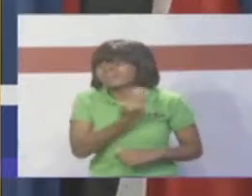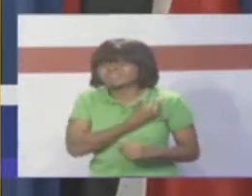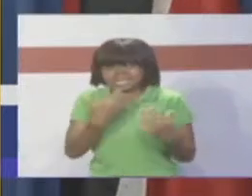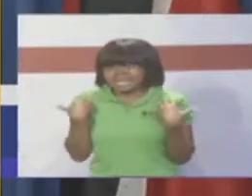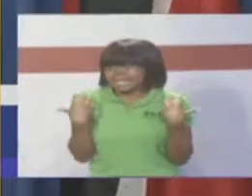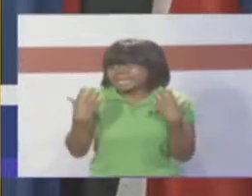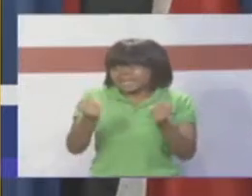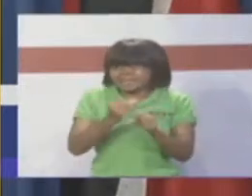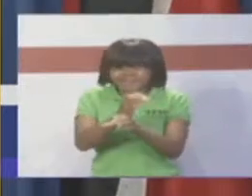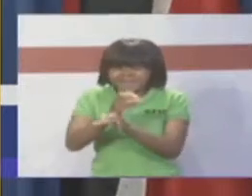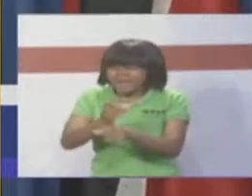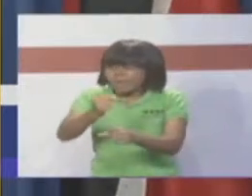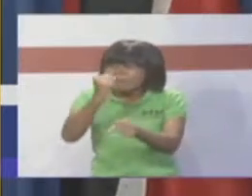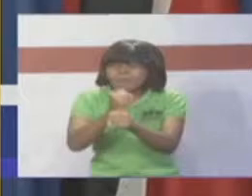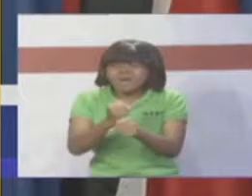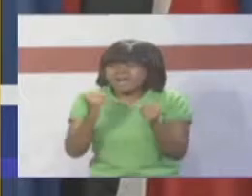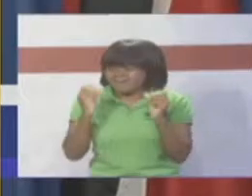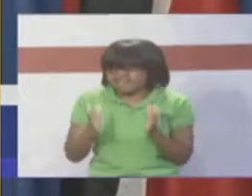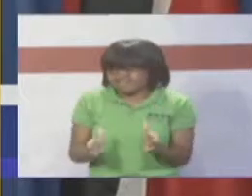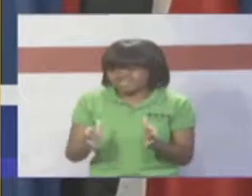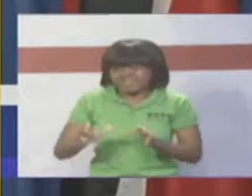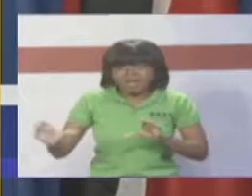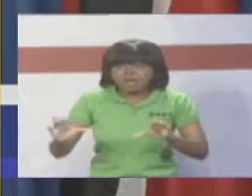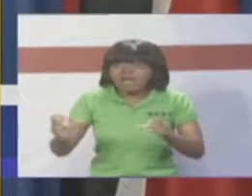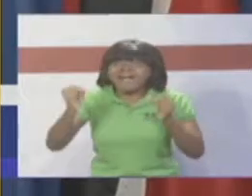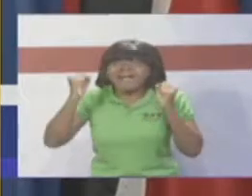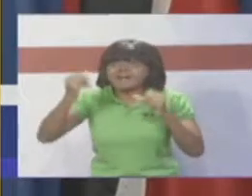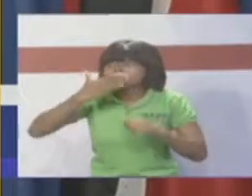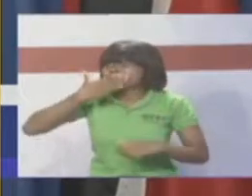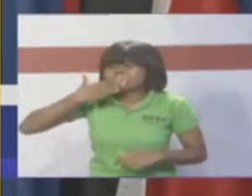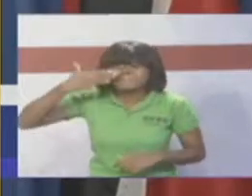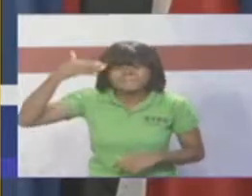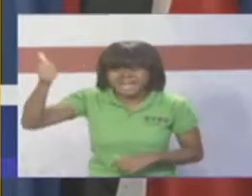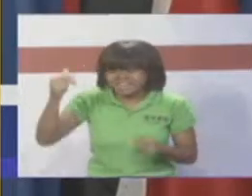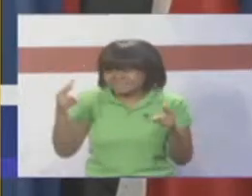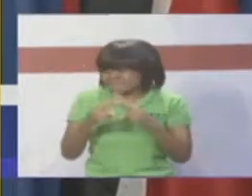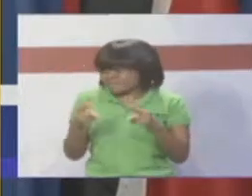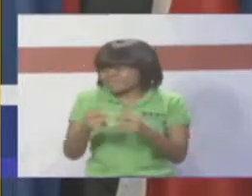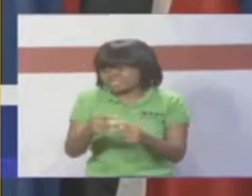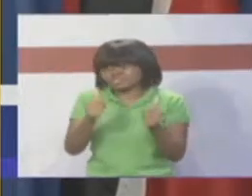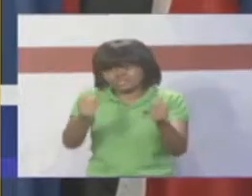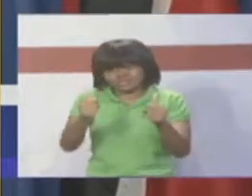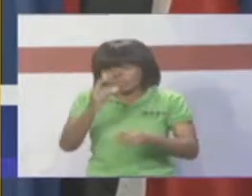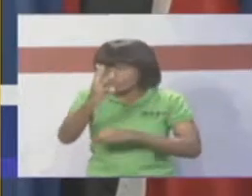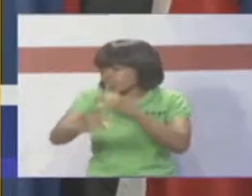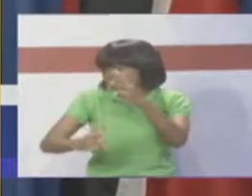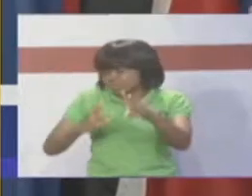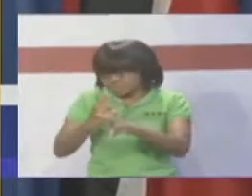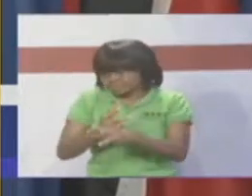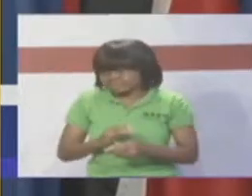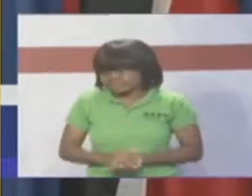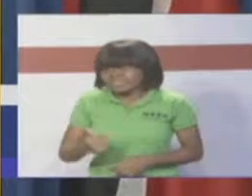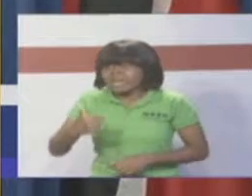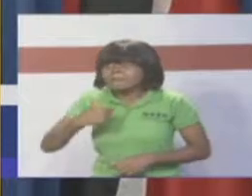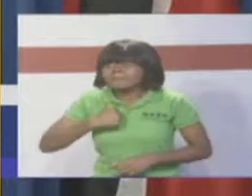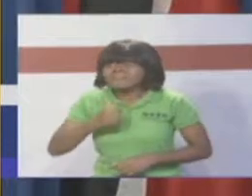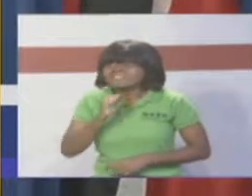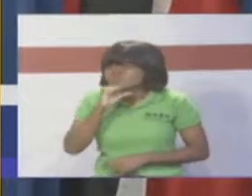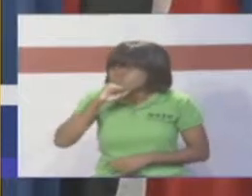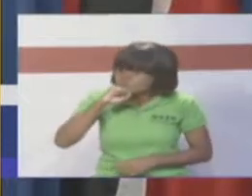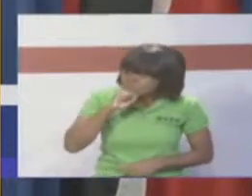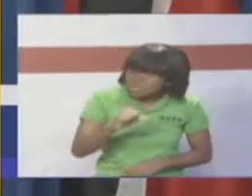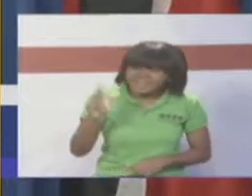And I will take no advice from persons who want to segue into arguing that we are in